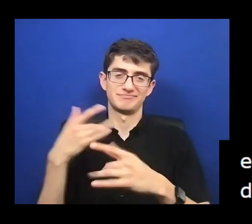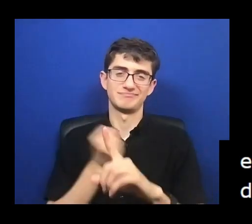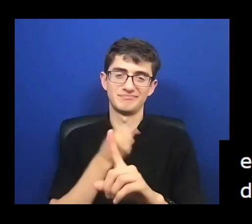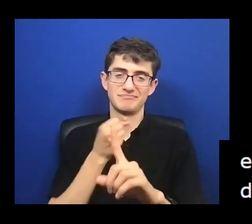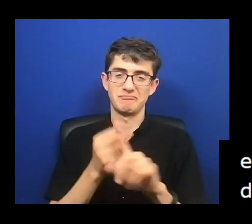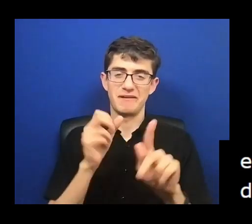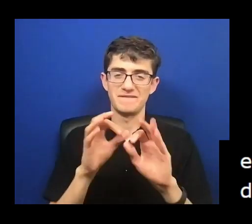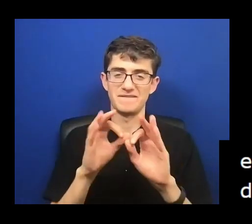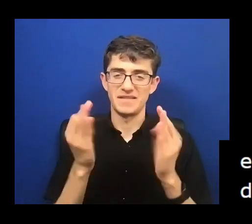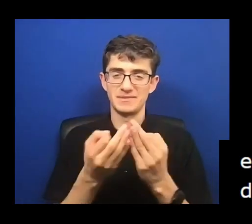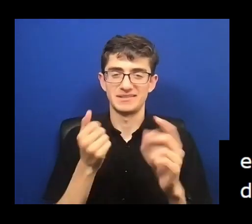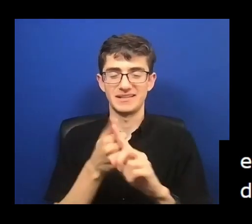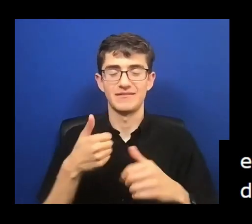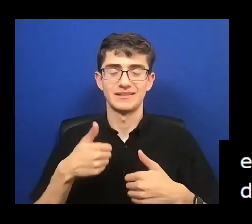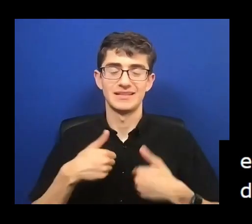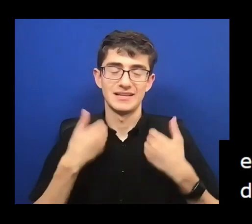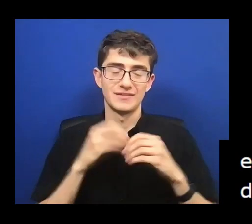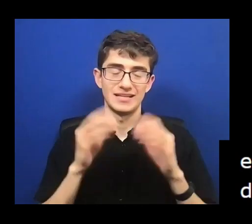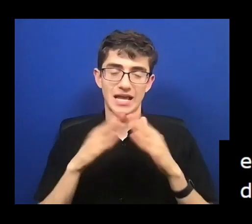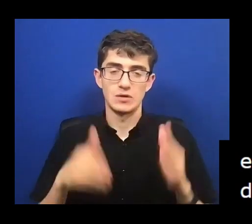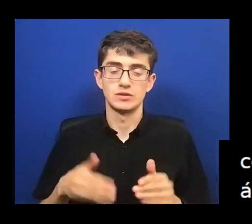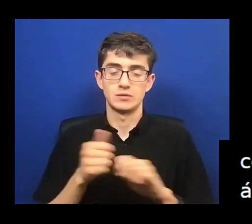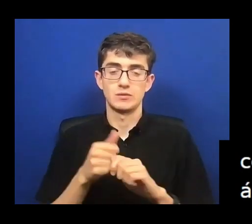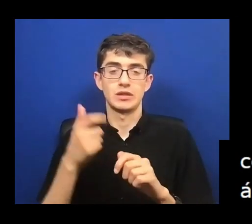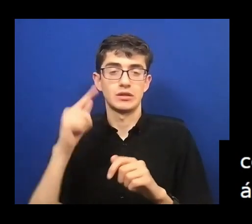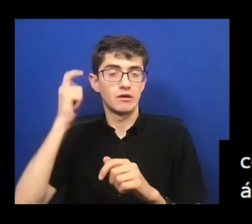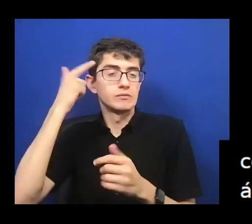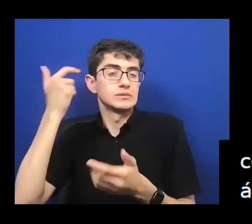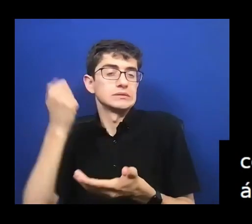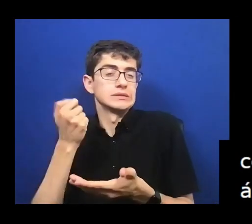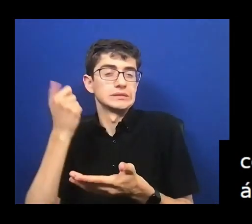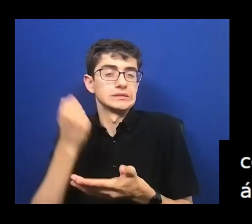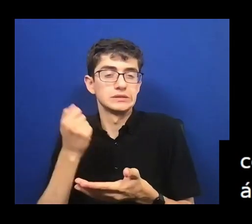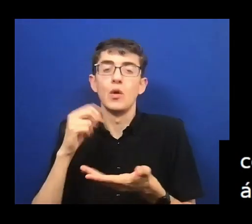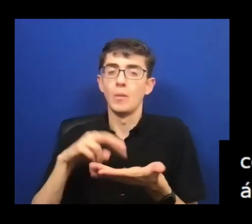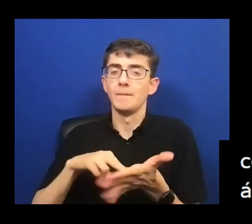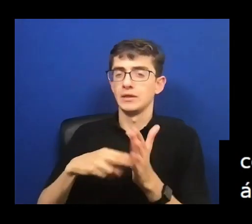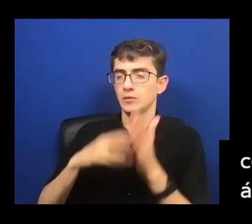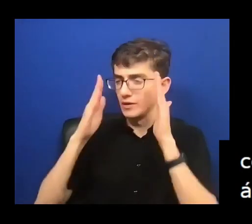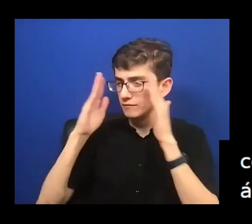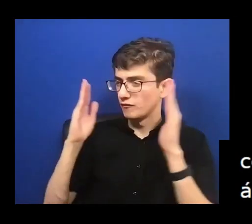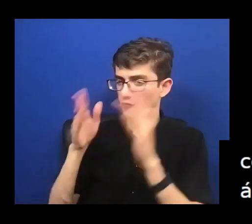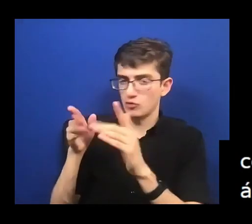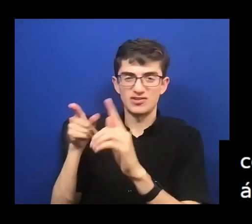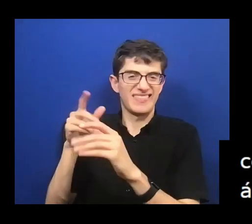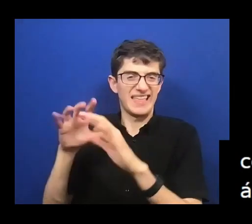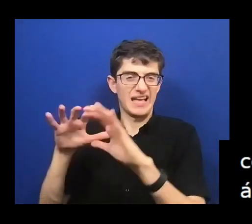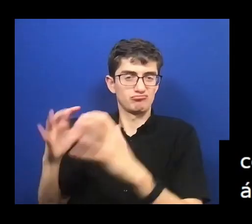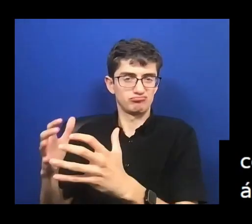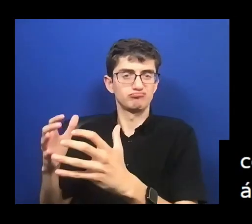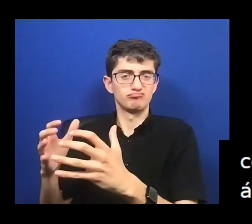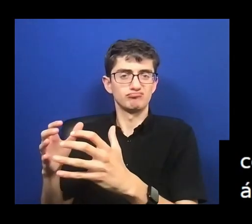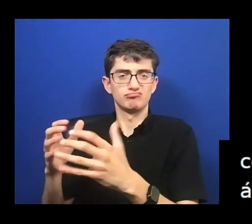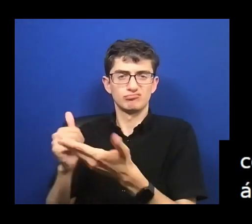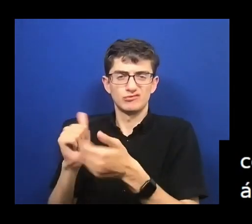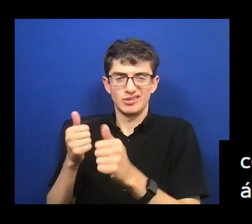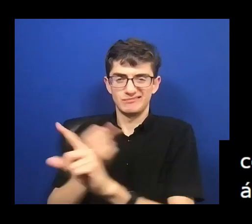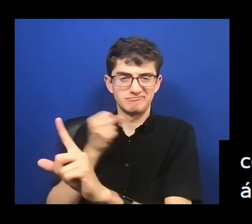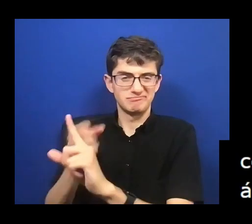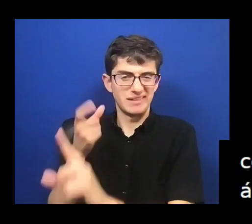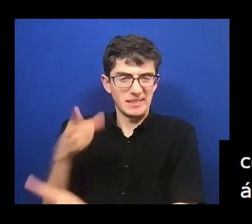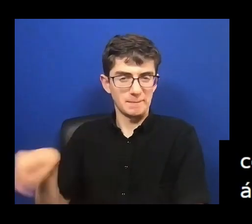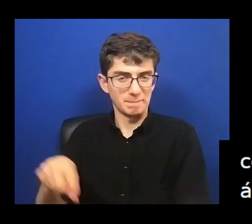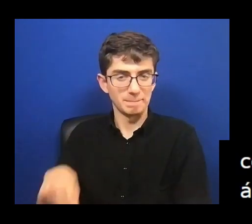in subsidized housing. So we intentionally focused our program on serving that portion of the population to have the greatest impact.